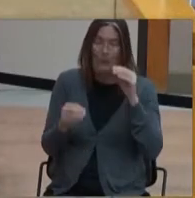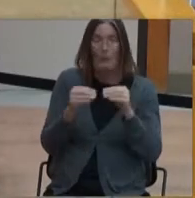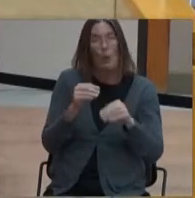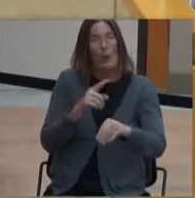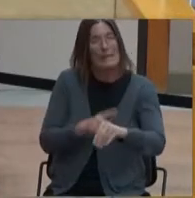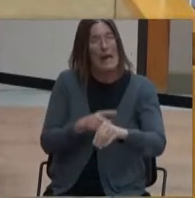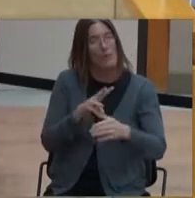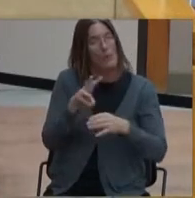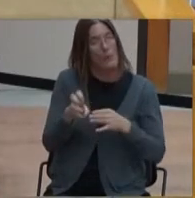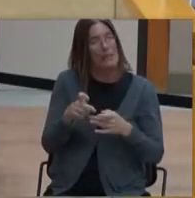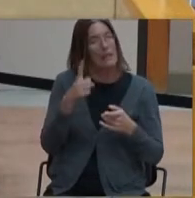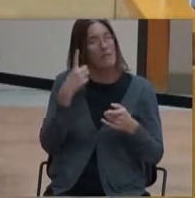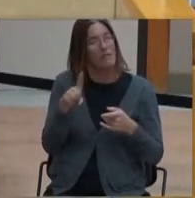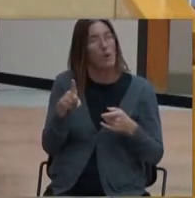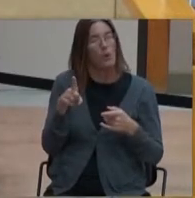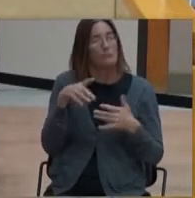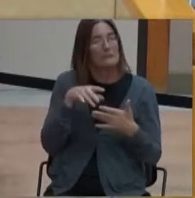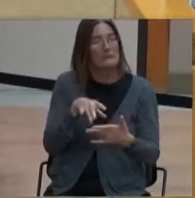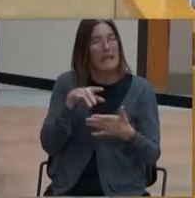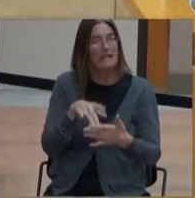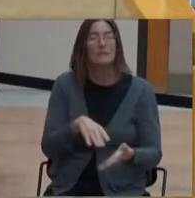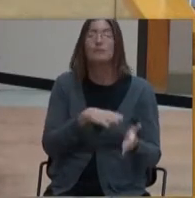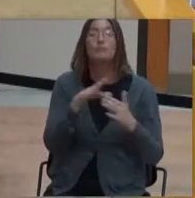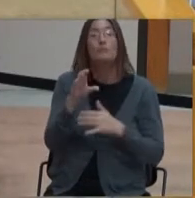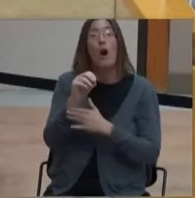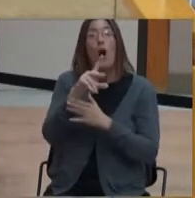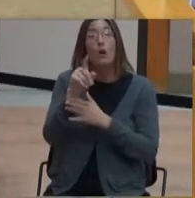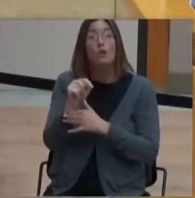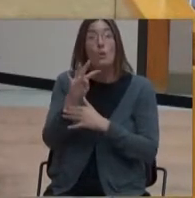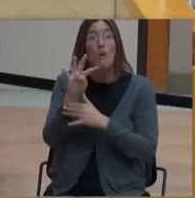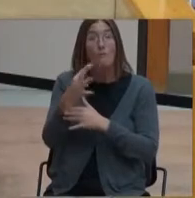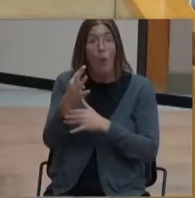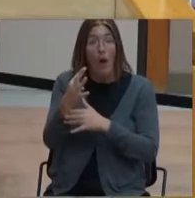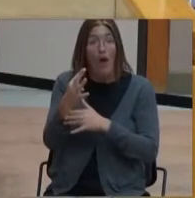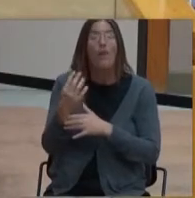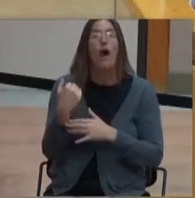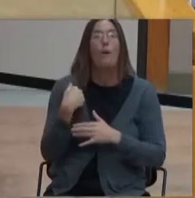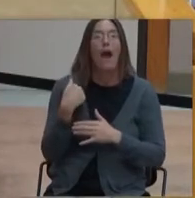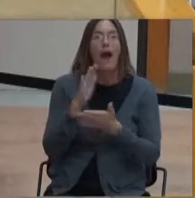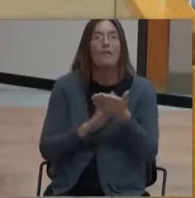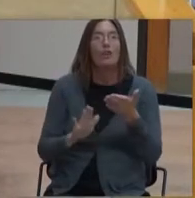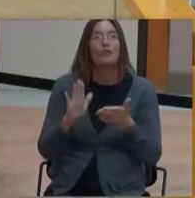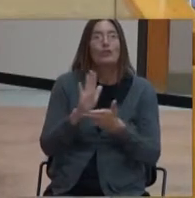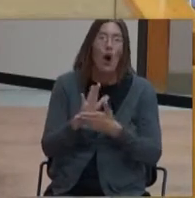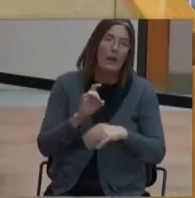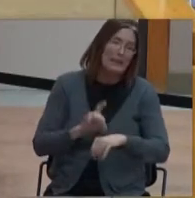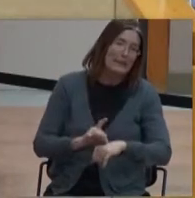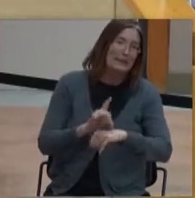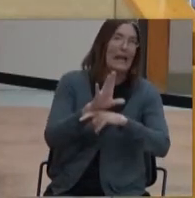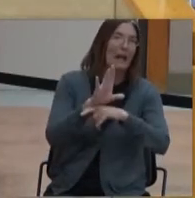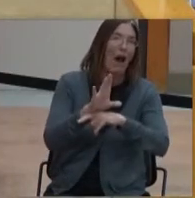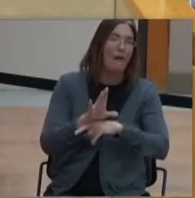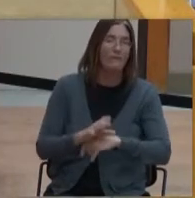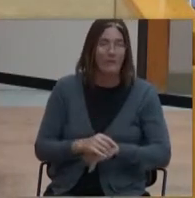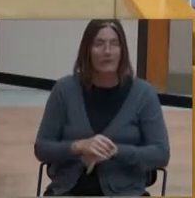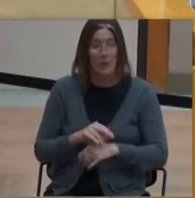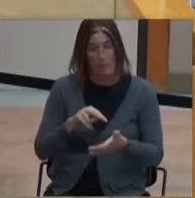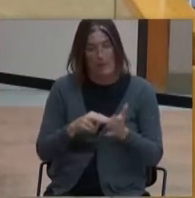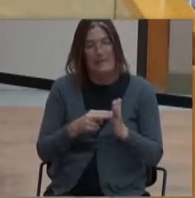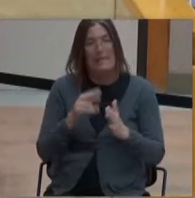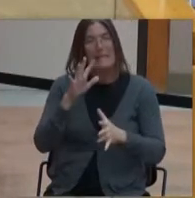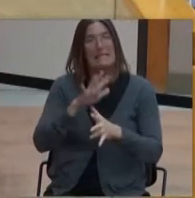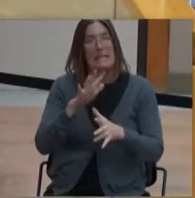we will be having our college kickoff, in which all of our seniors will be doing rotations all day, and they will